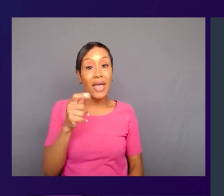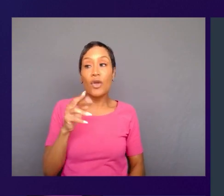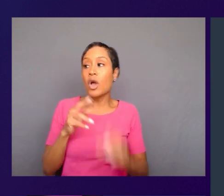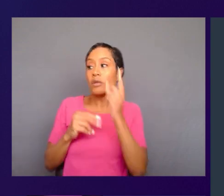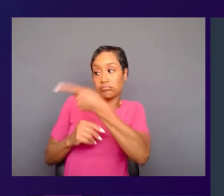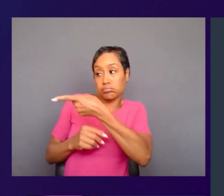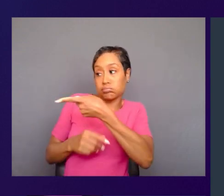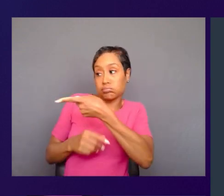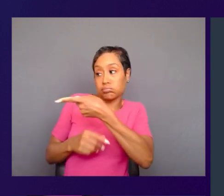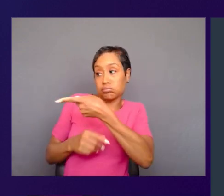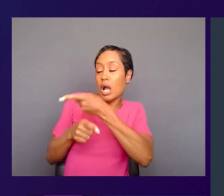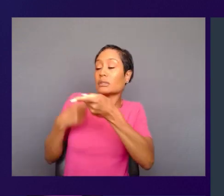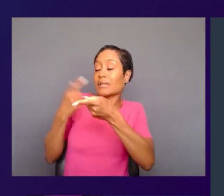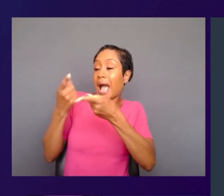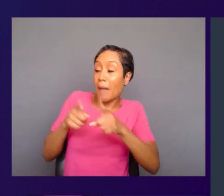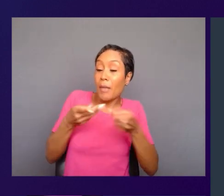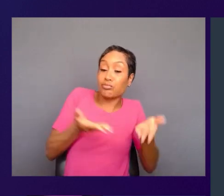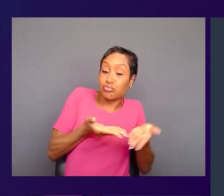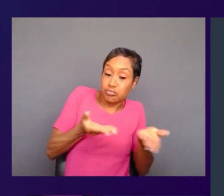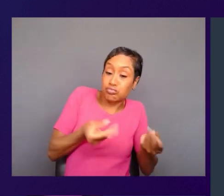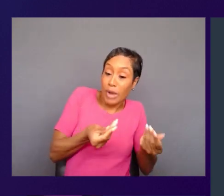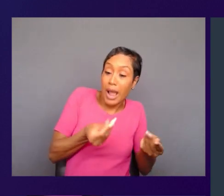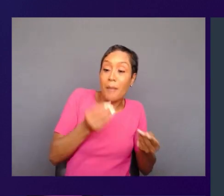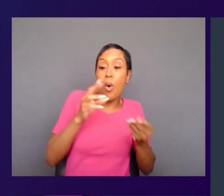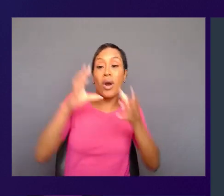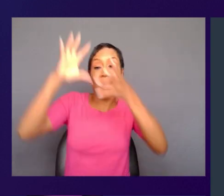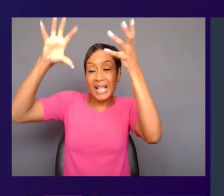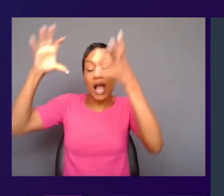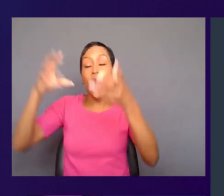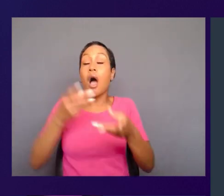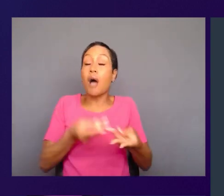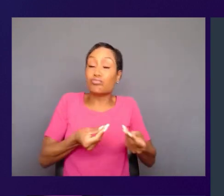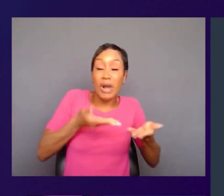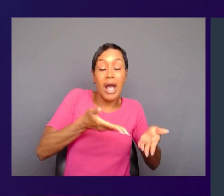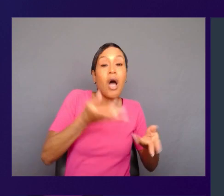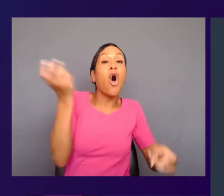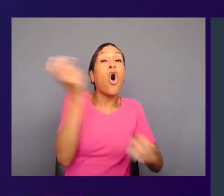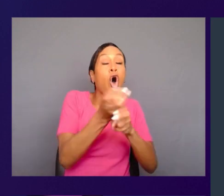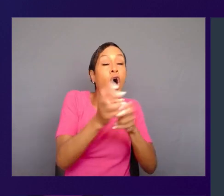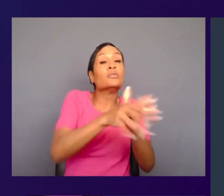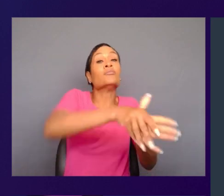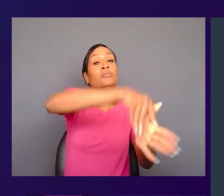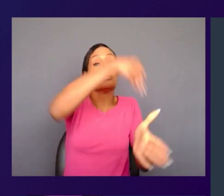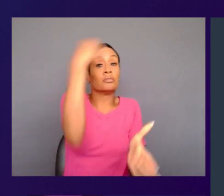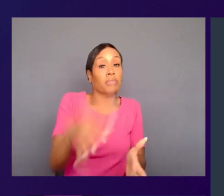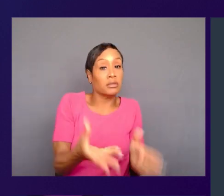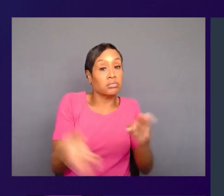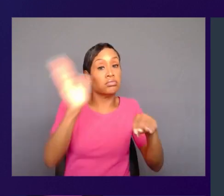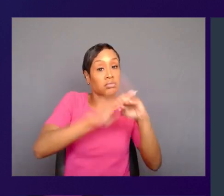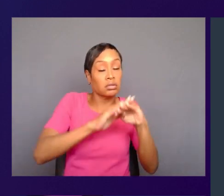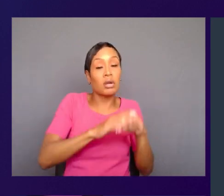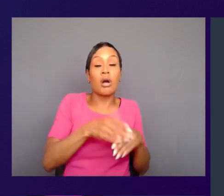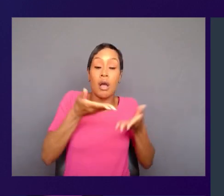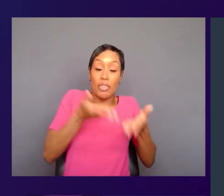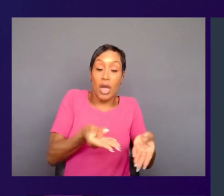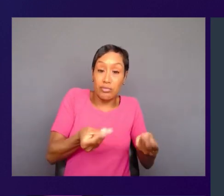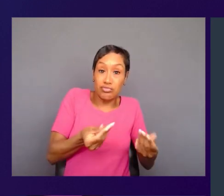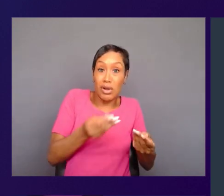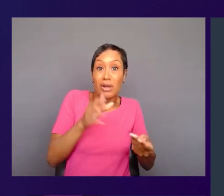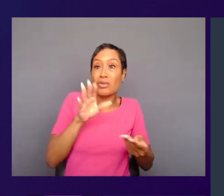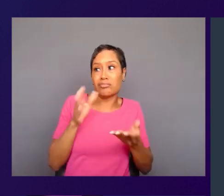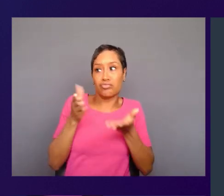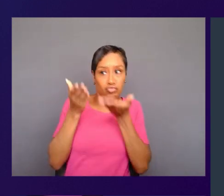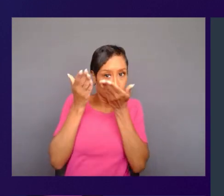or in the cloud. But for on-prem, it's going to be harder and way more expensive to deal with. In an on-prem environment, you're responsible for